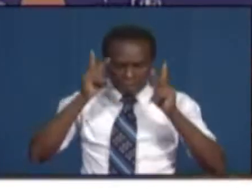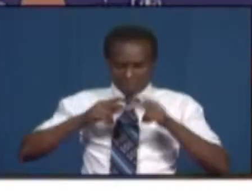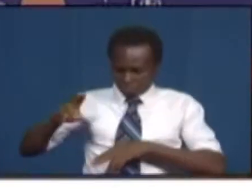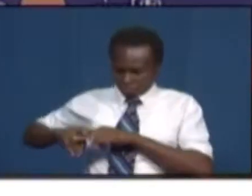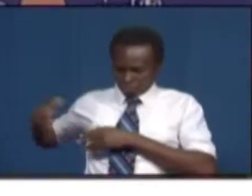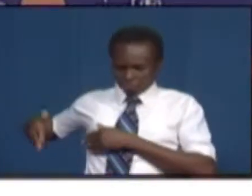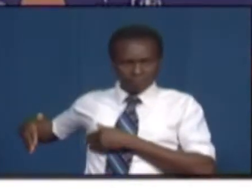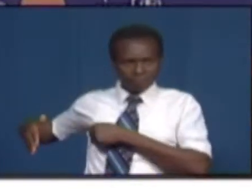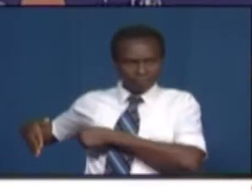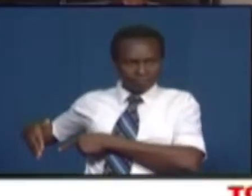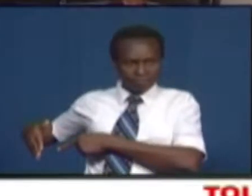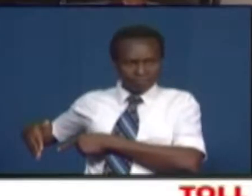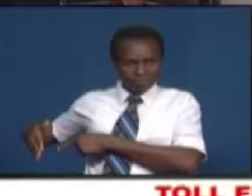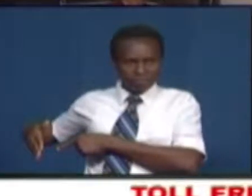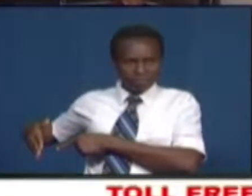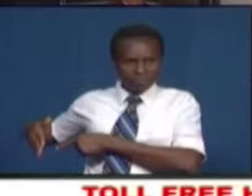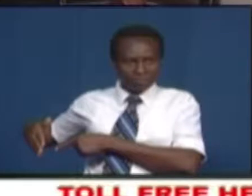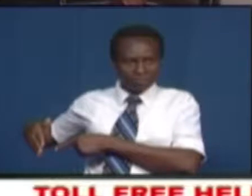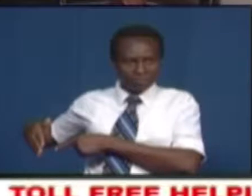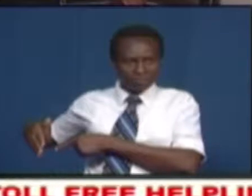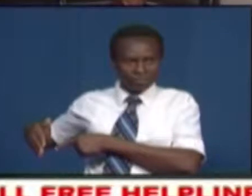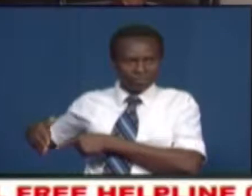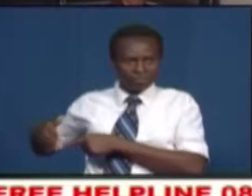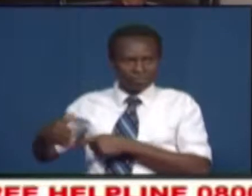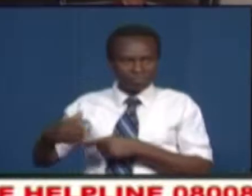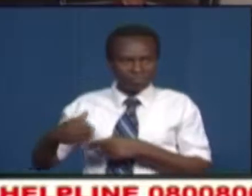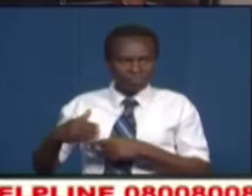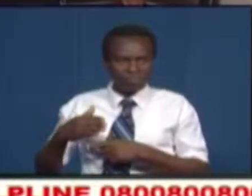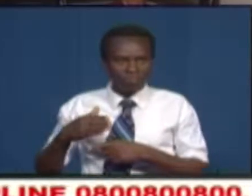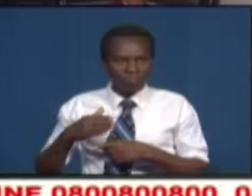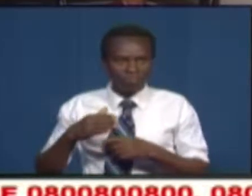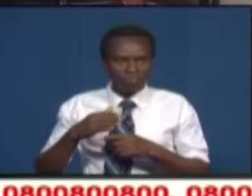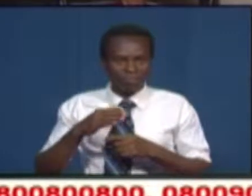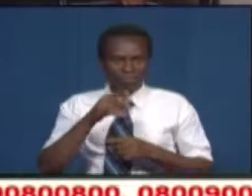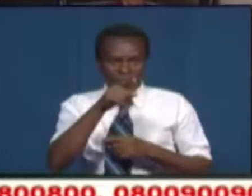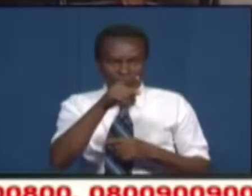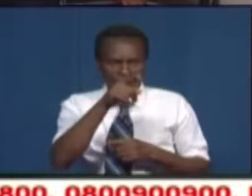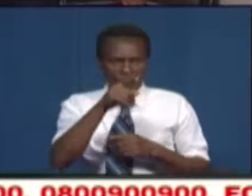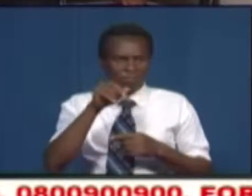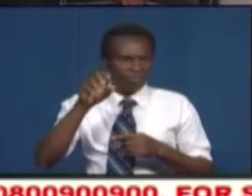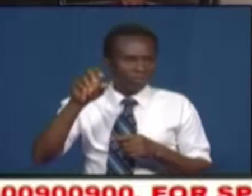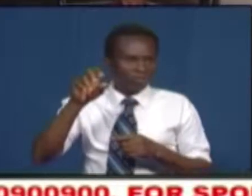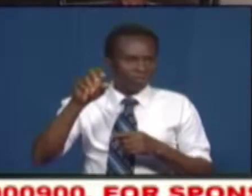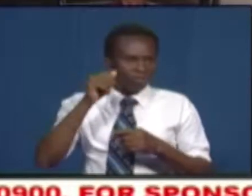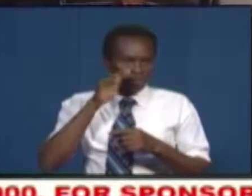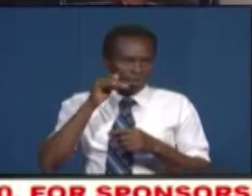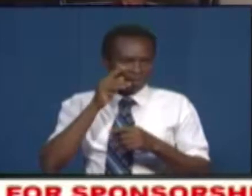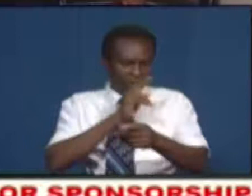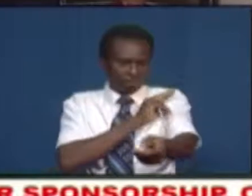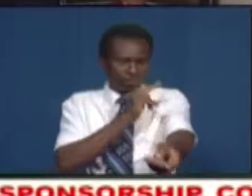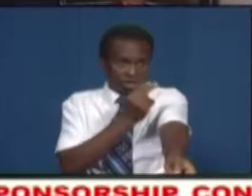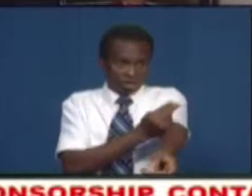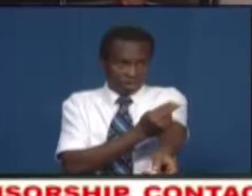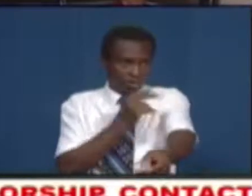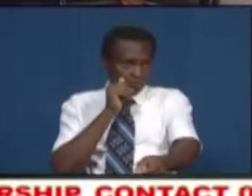I am sure you would not forget this face. Her name is Tammy Adukobukari, and she is the nutritionist. She's a nutritionist and a health